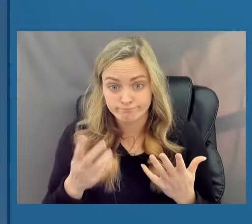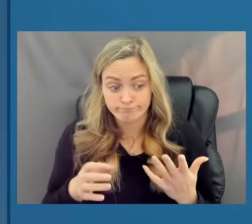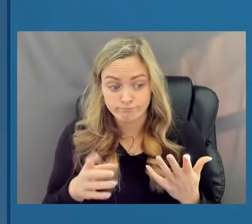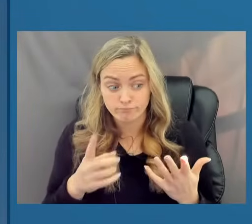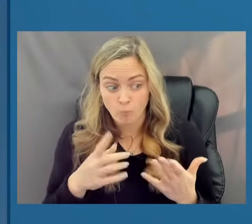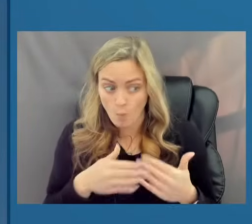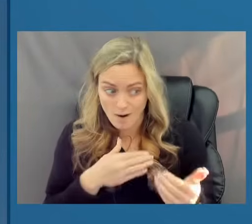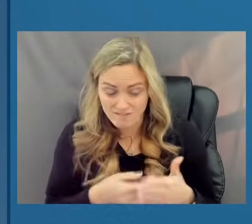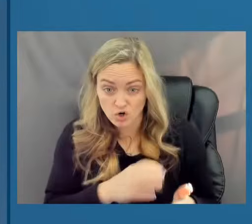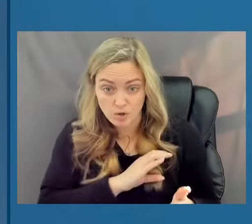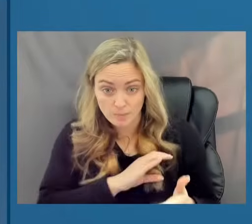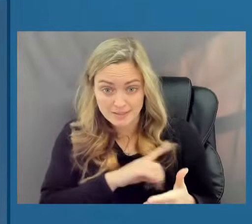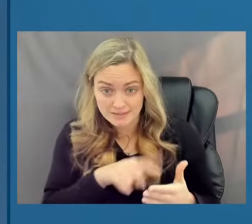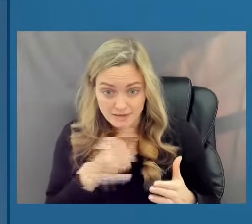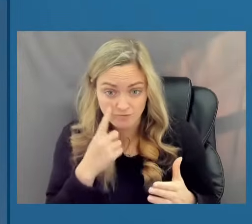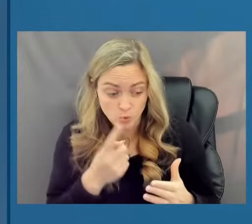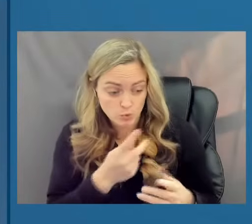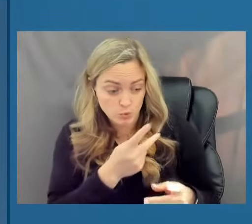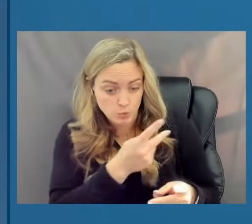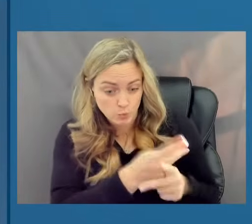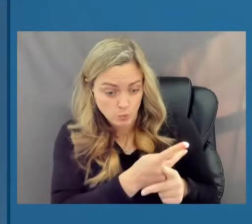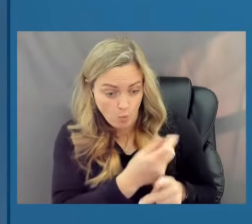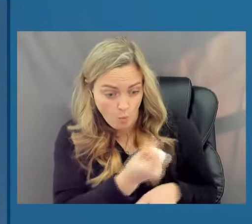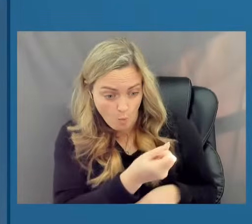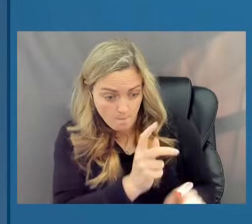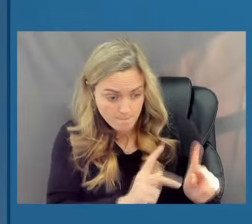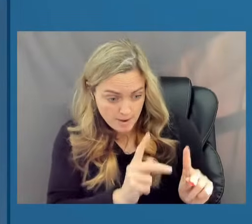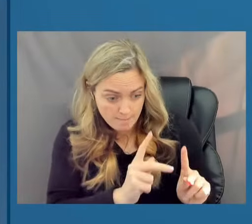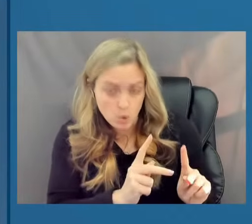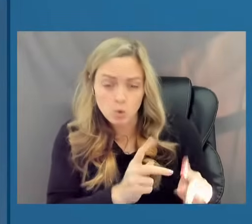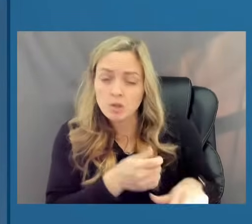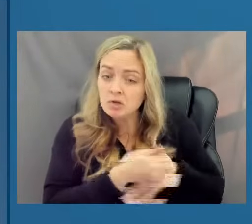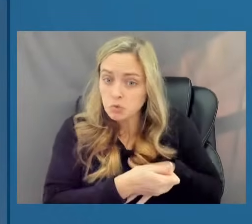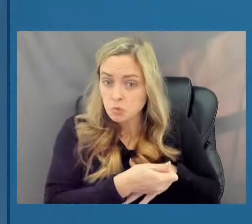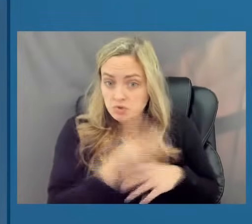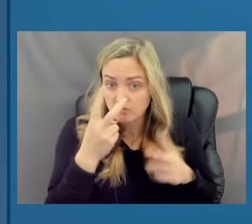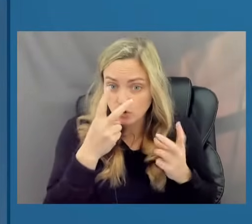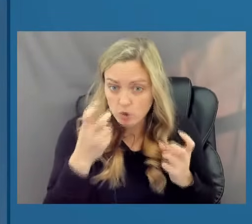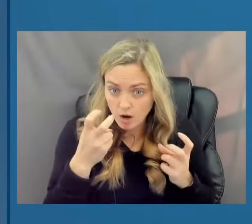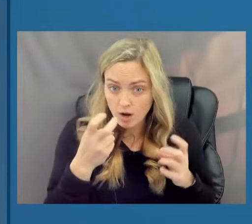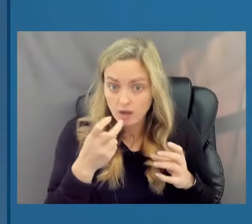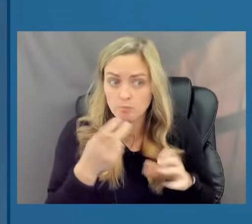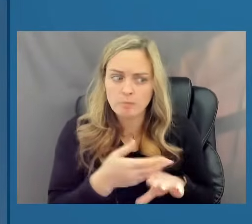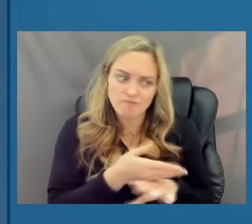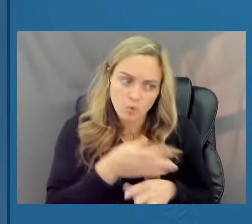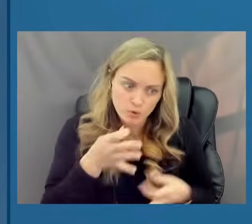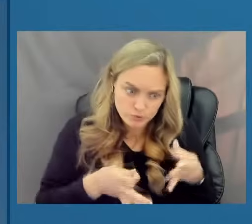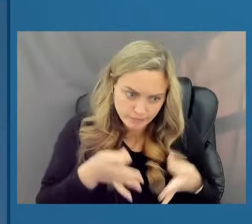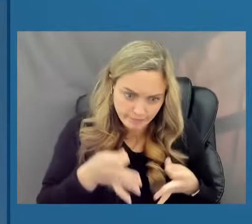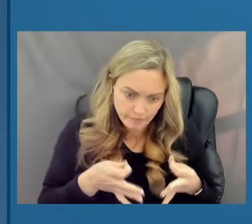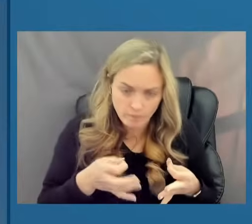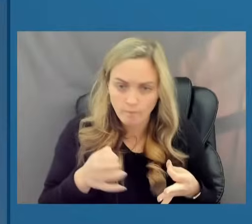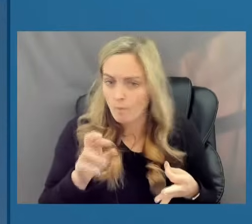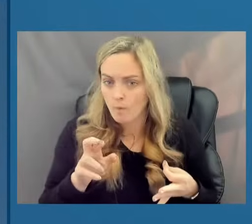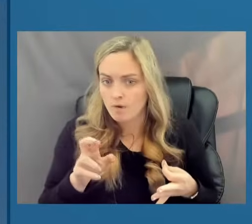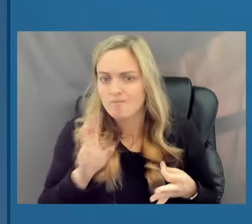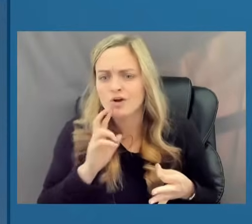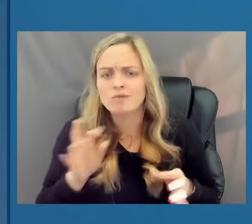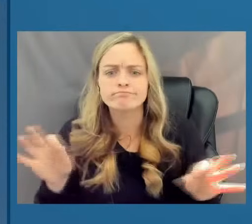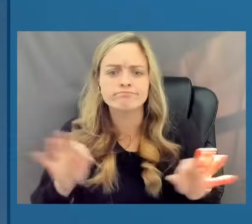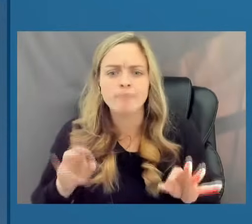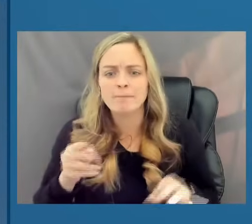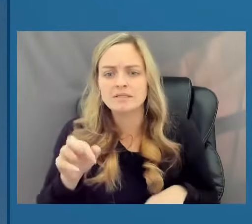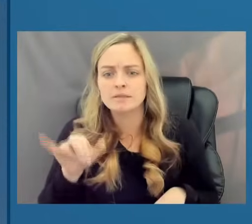a place to hold people accused of a crime before they have their trial, or for misdemeanors. There is